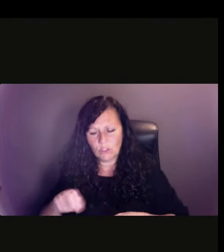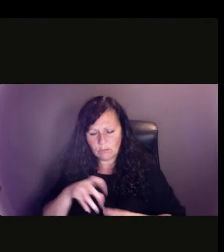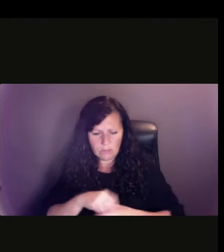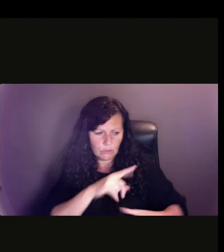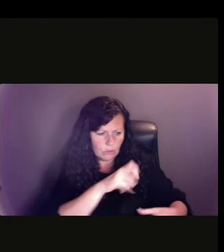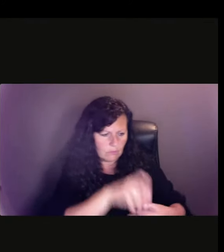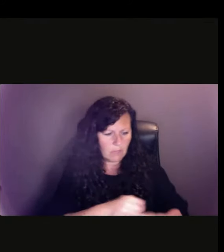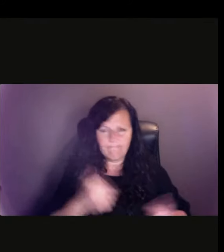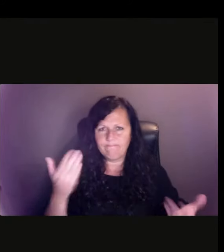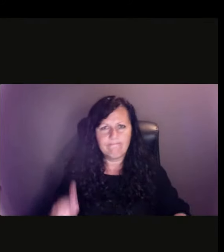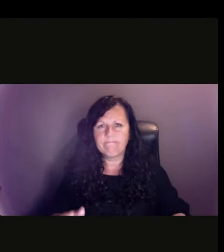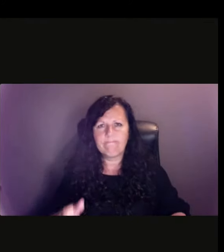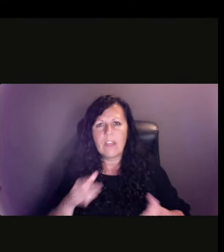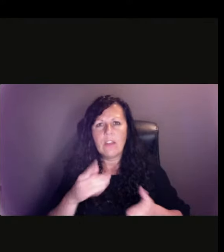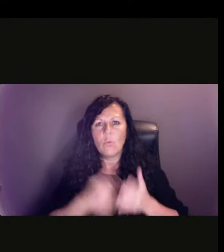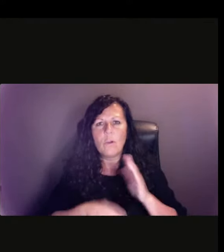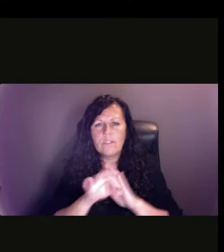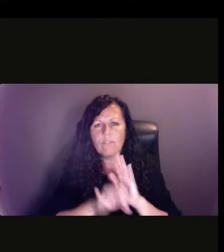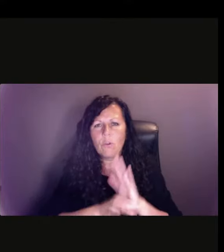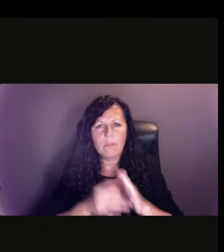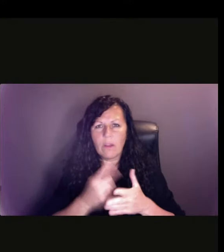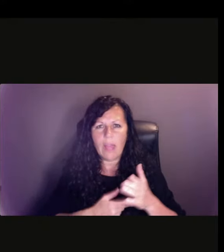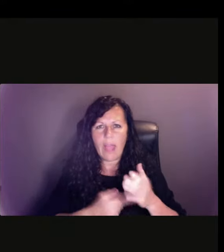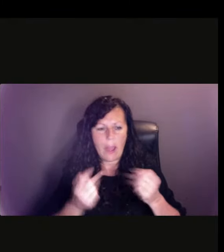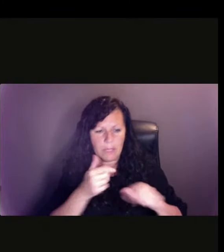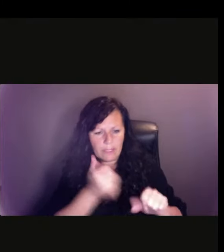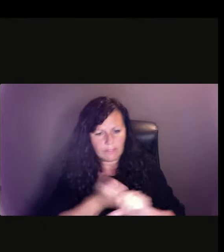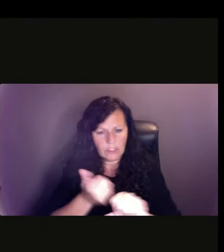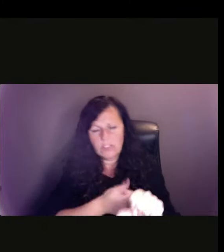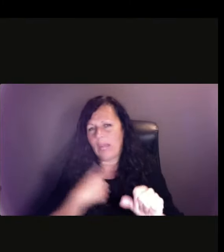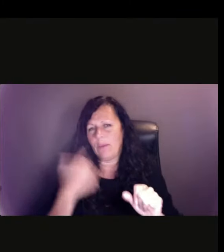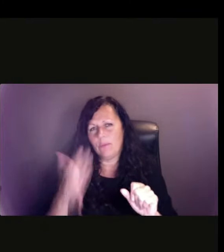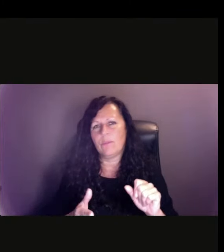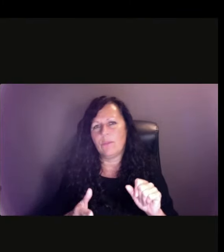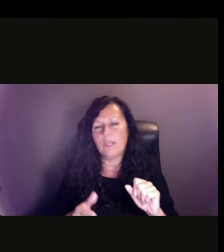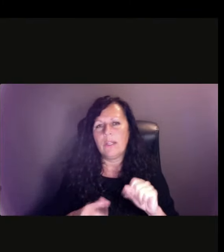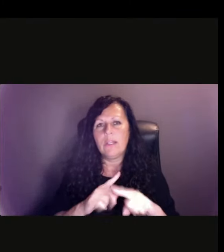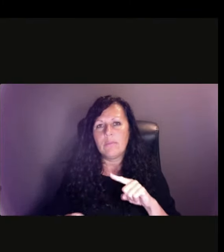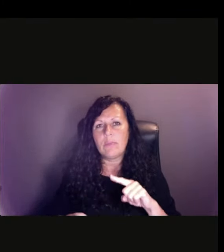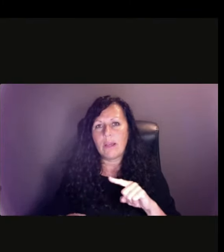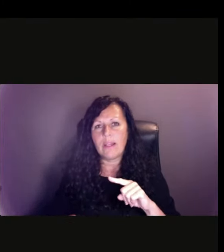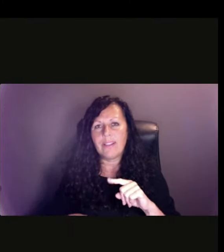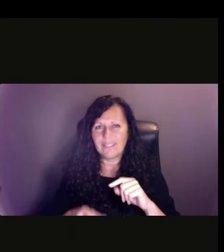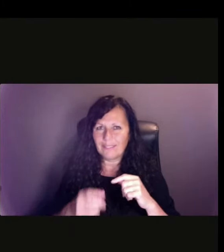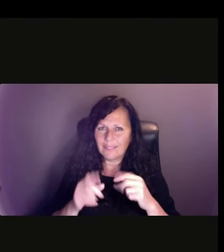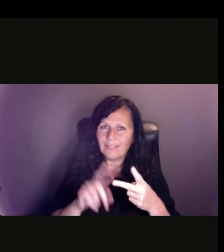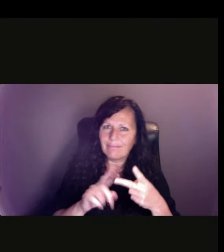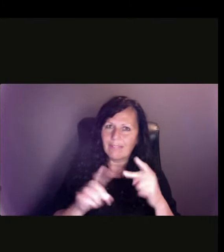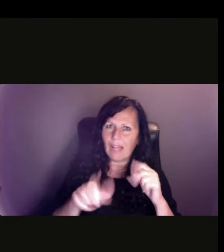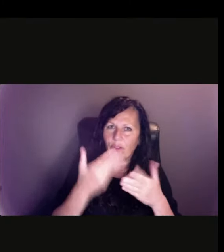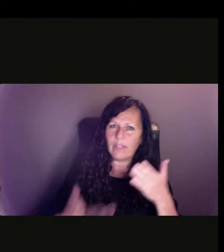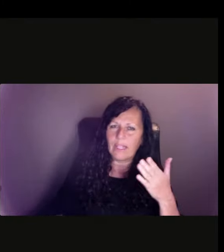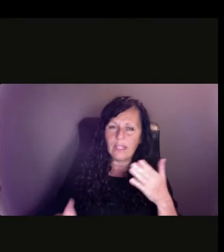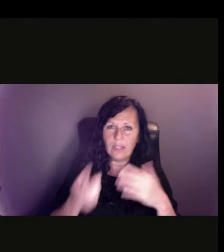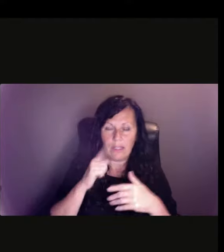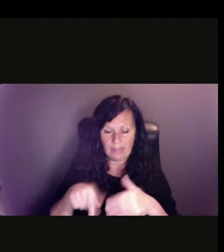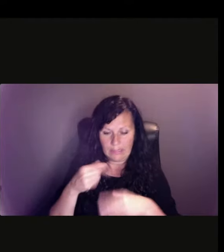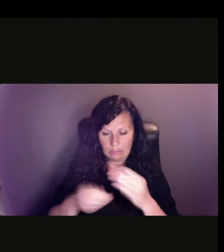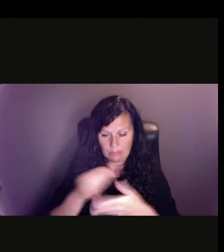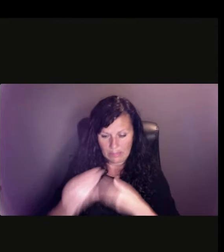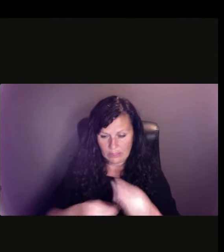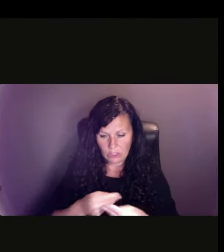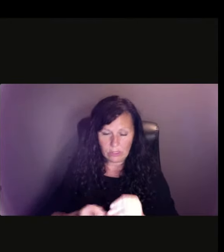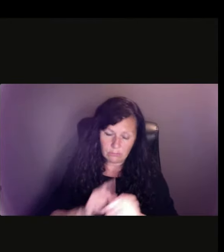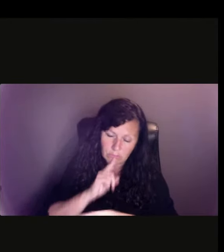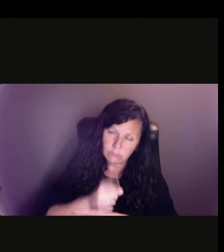for what that makeup should be. But on the other hand, it takes a long time to truly understand this budget. And